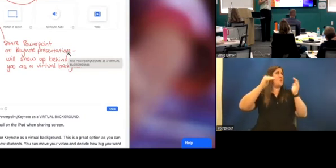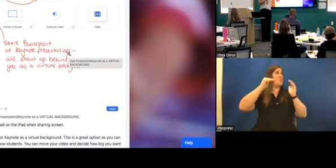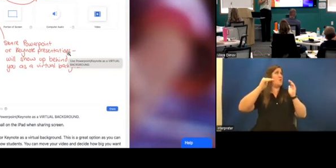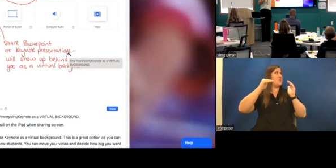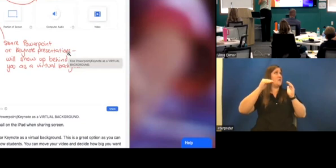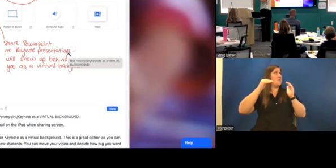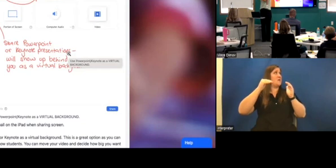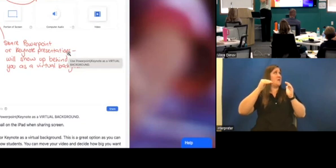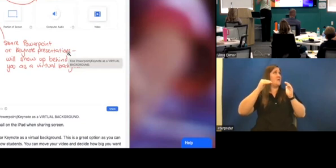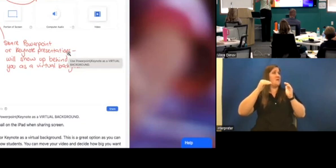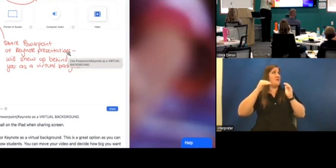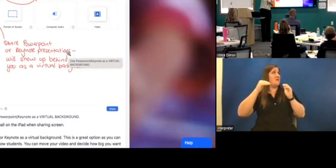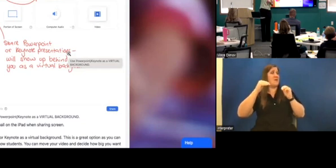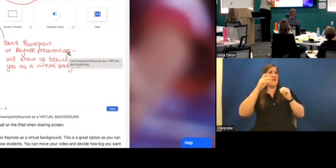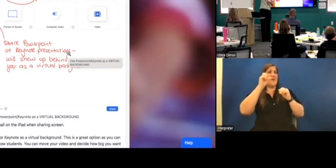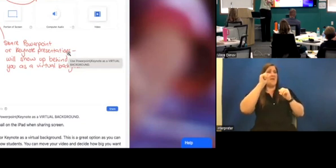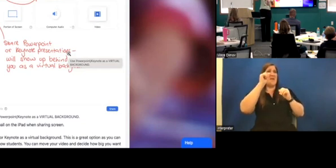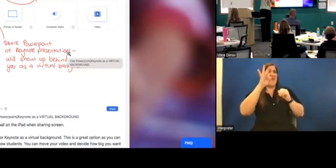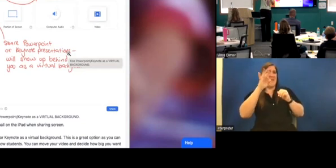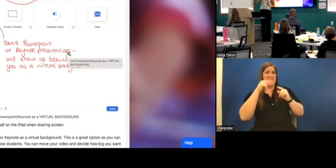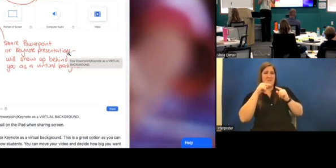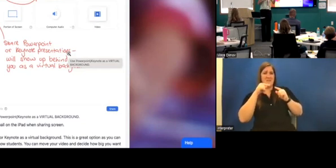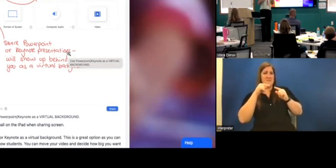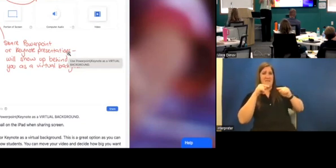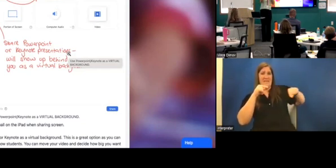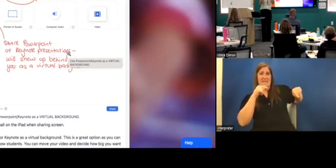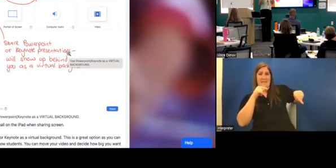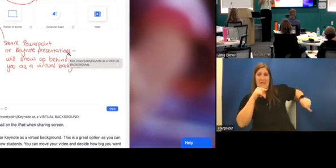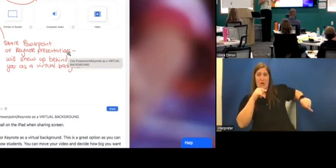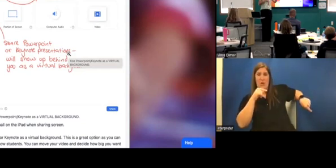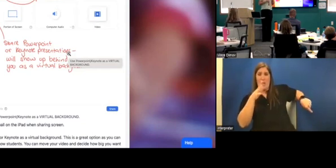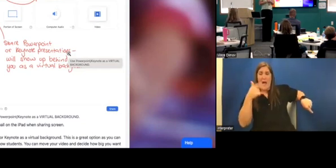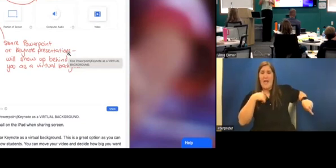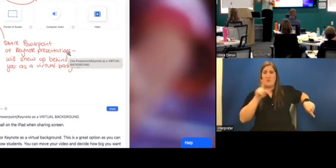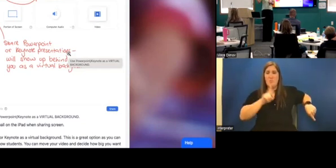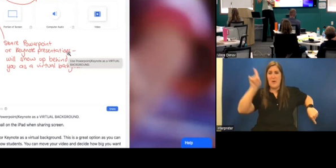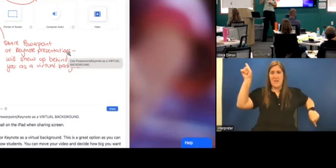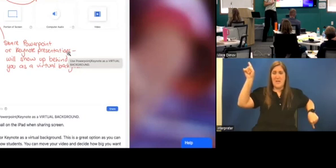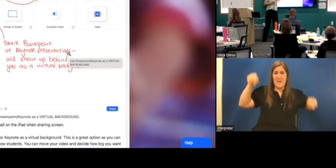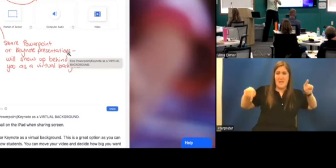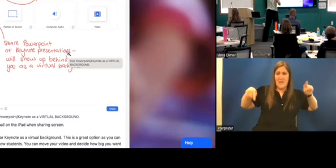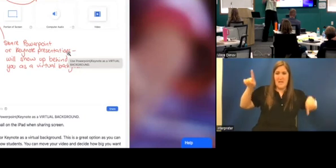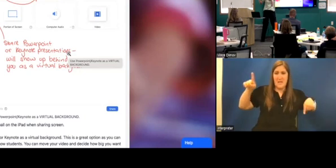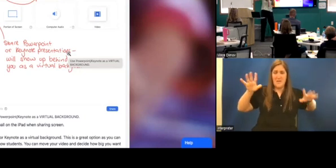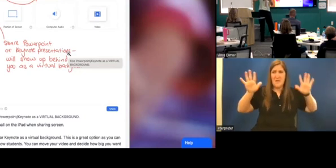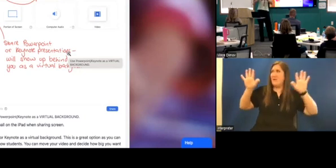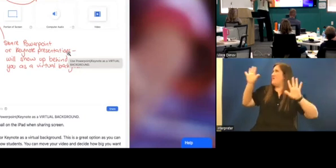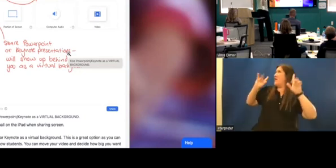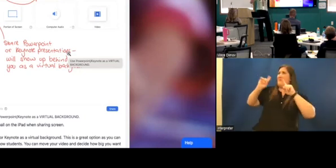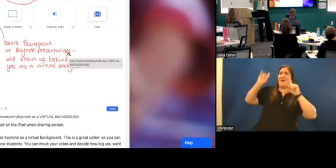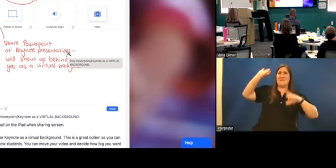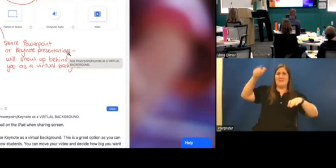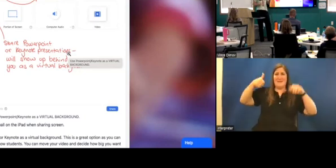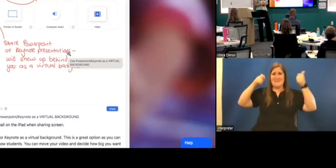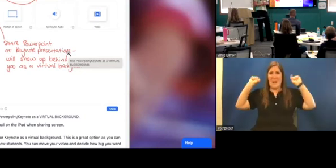here, I feel like it's right here, I have to point this way. Does that make sense? So, you know, some of you who jump in on my lessons, sometimes I'm like, actually, it's this way. I'm